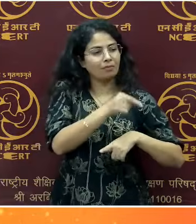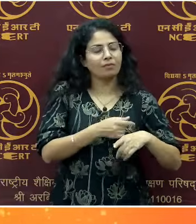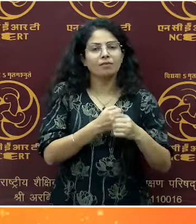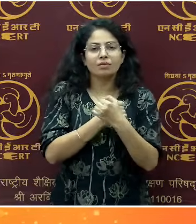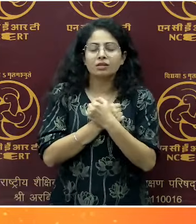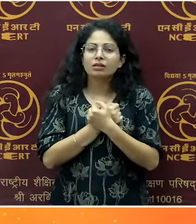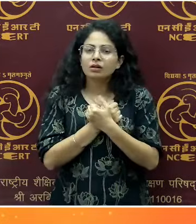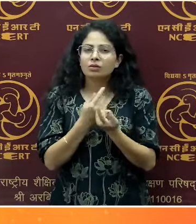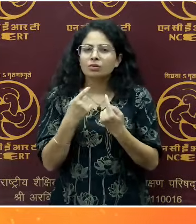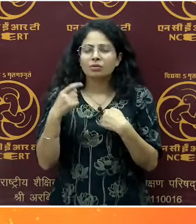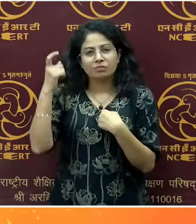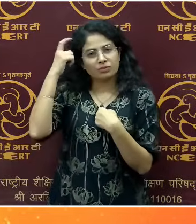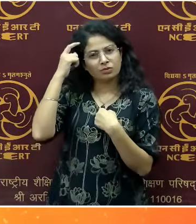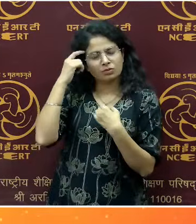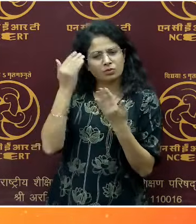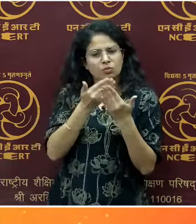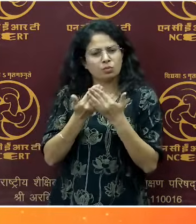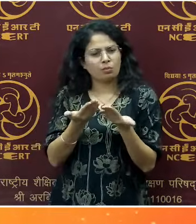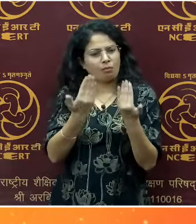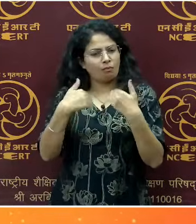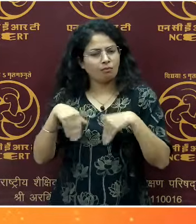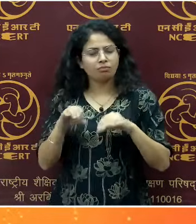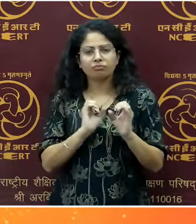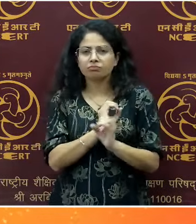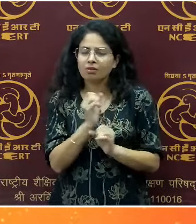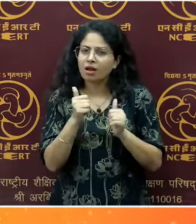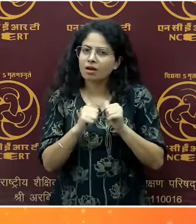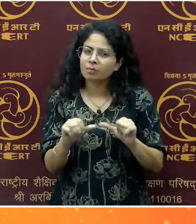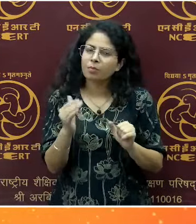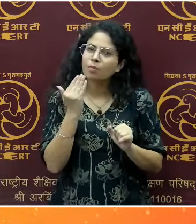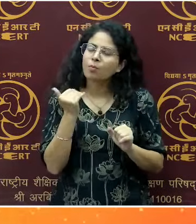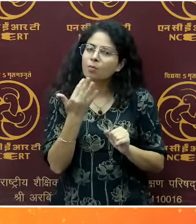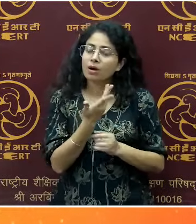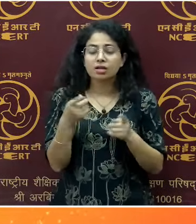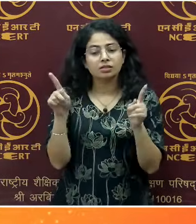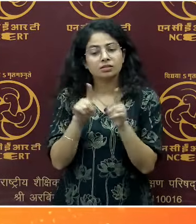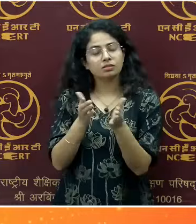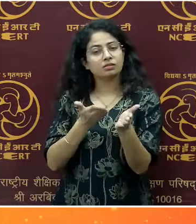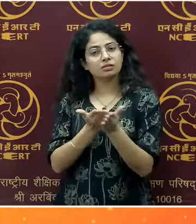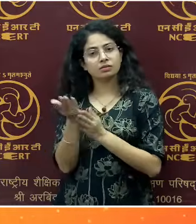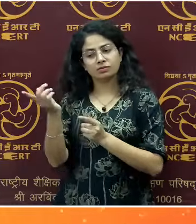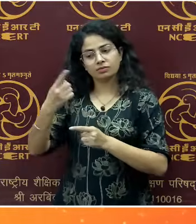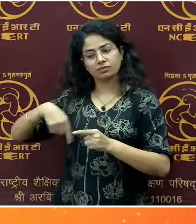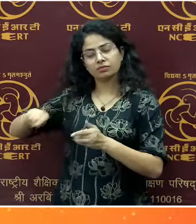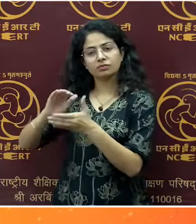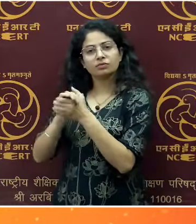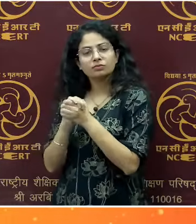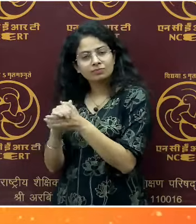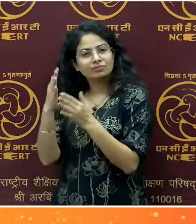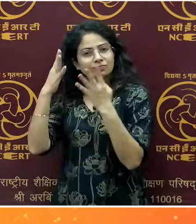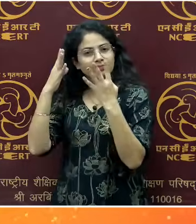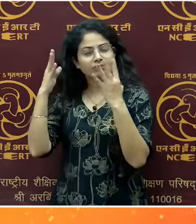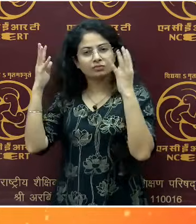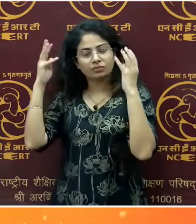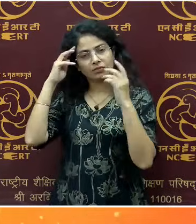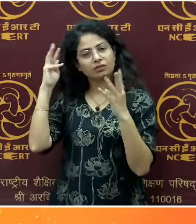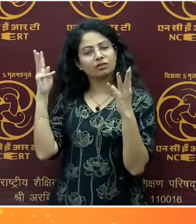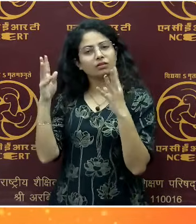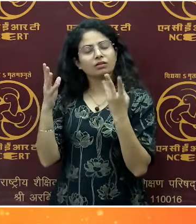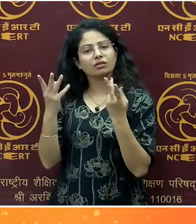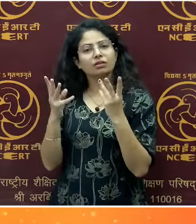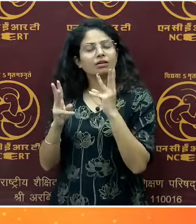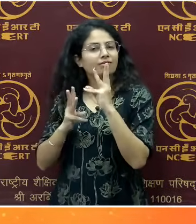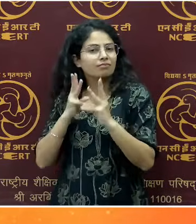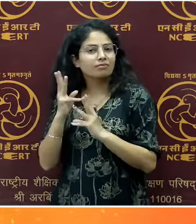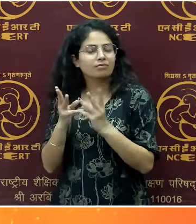is not coming to school. Similarly, his friends were also worried. And when they learned that the stag was unwell, they came